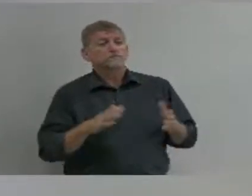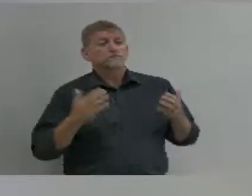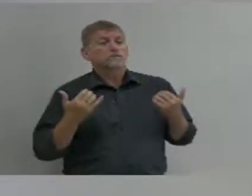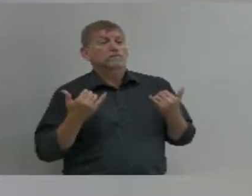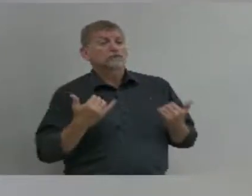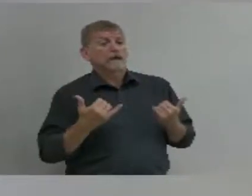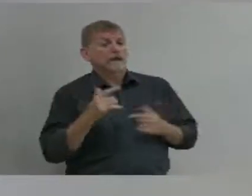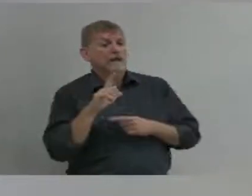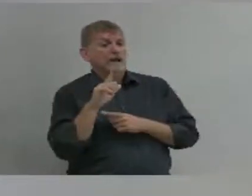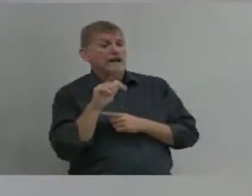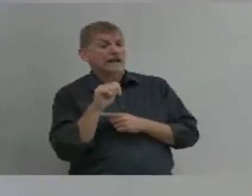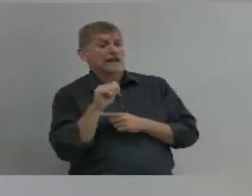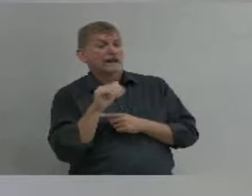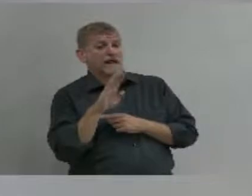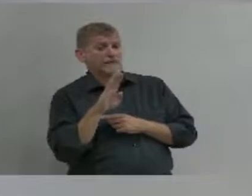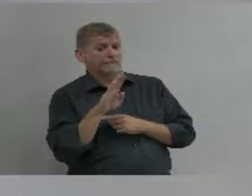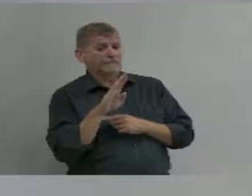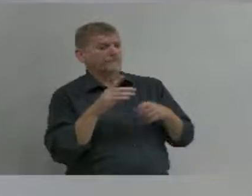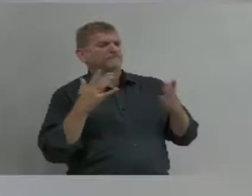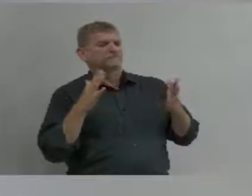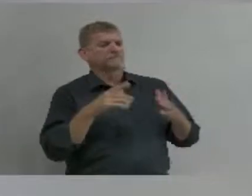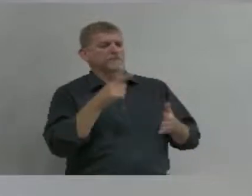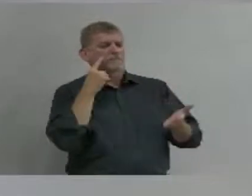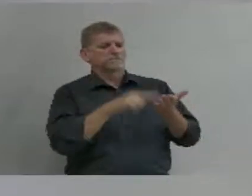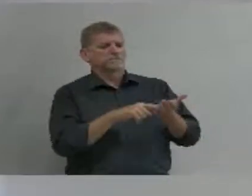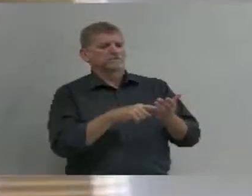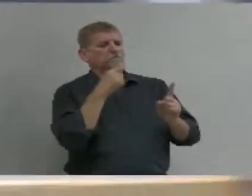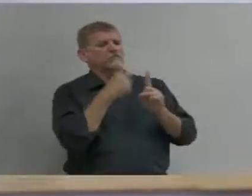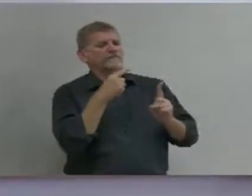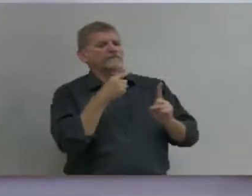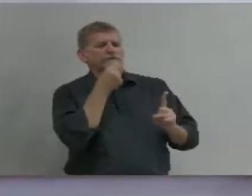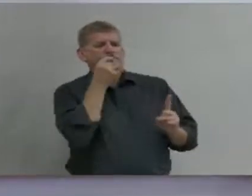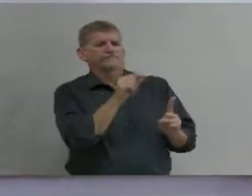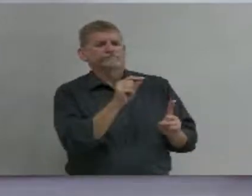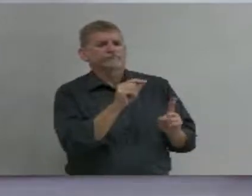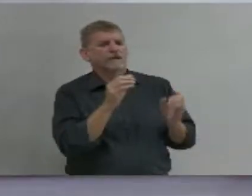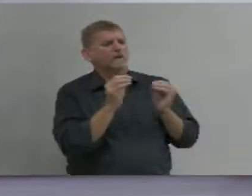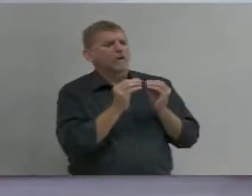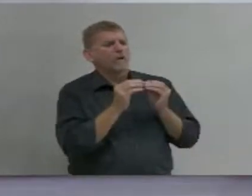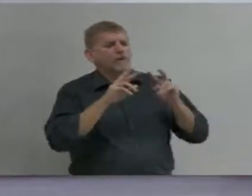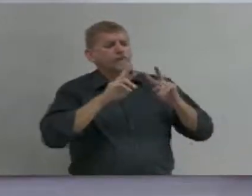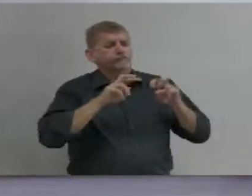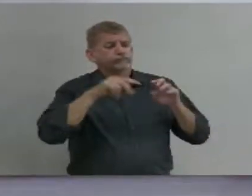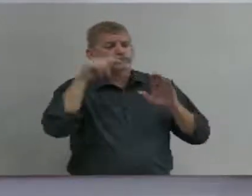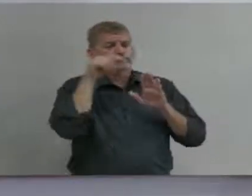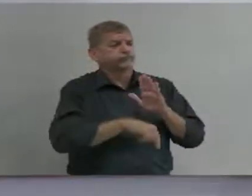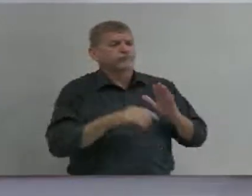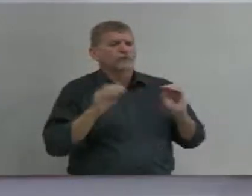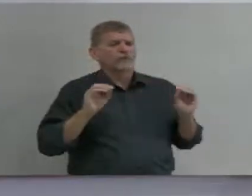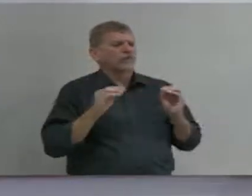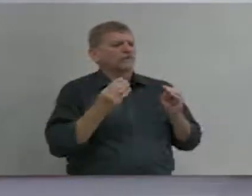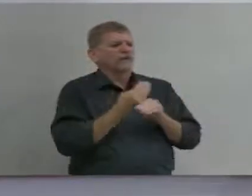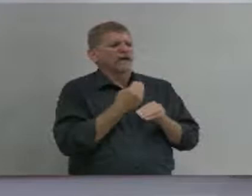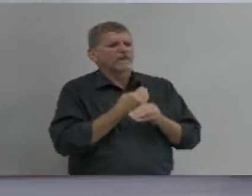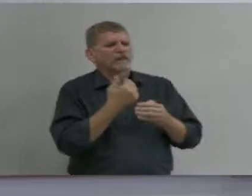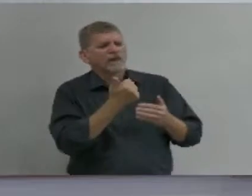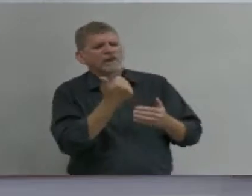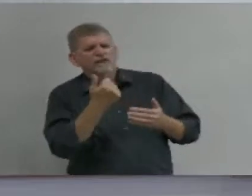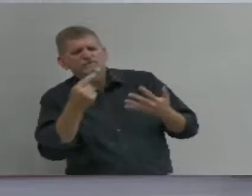Same for Purdue. I'm not sure what ADDL uses. Okay. That'll lead into a later question, but.